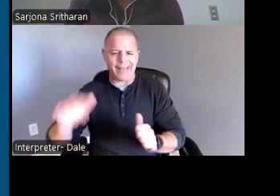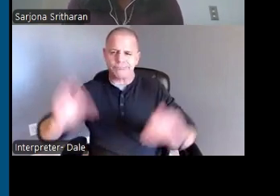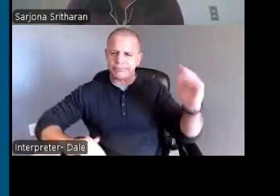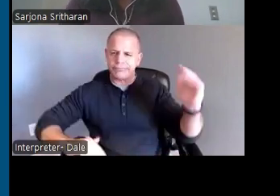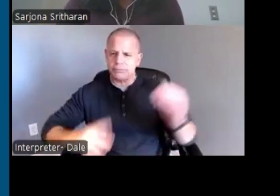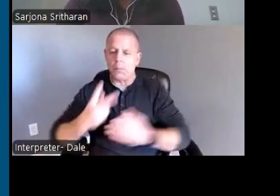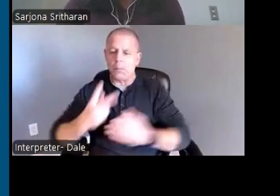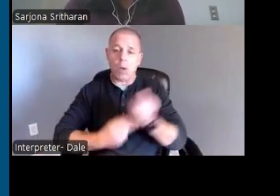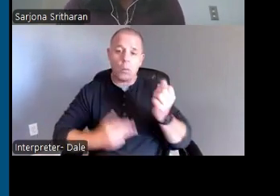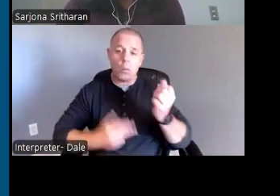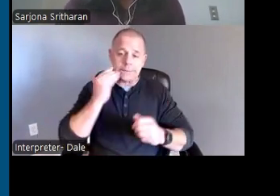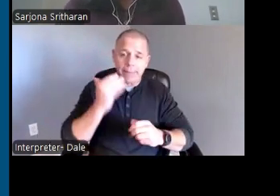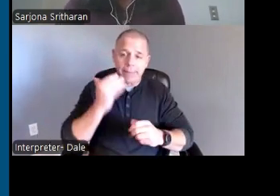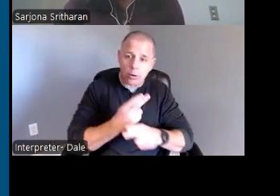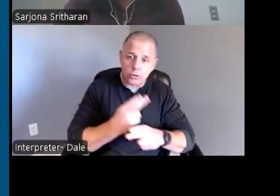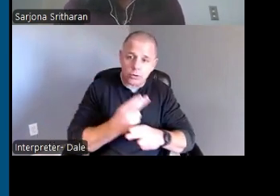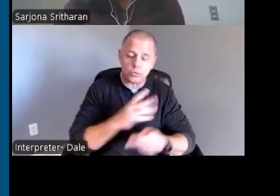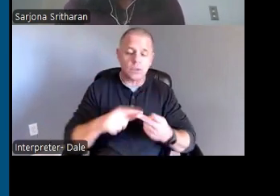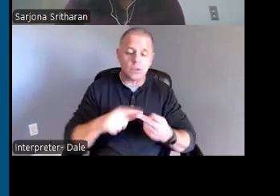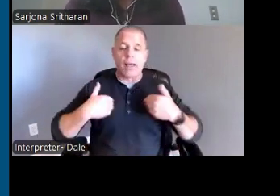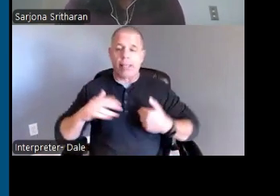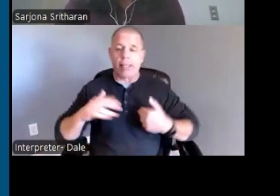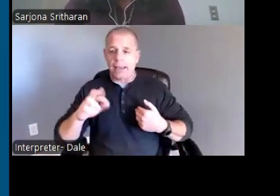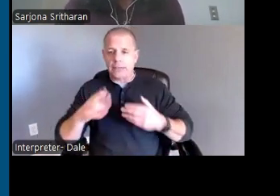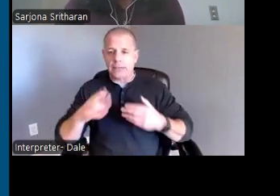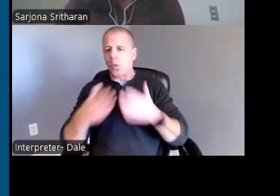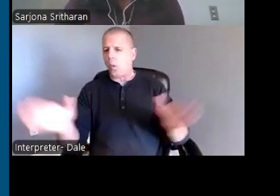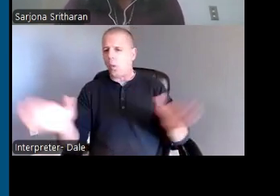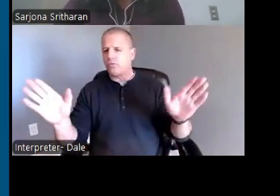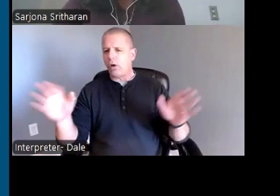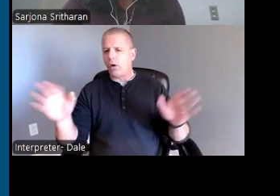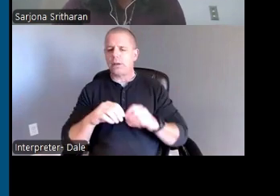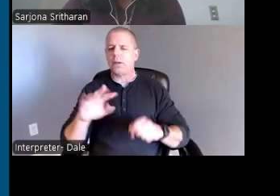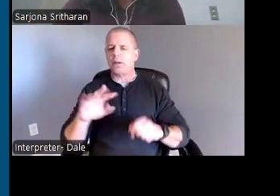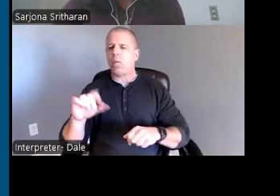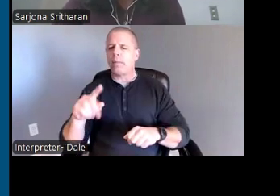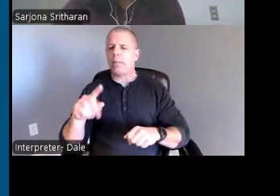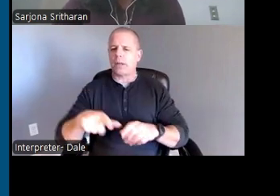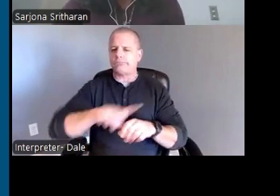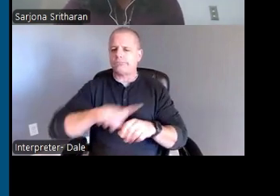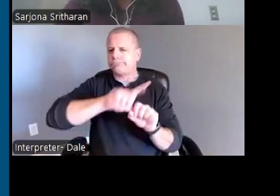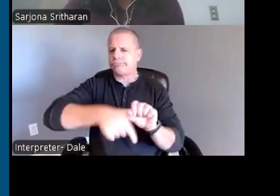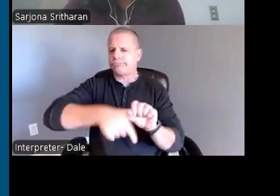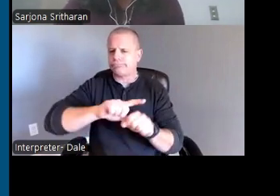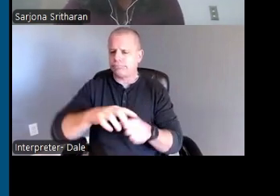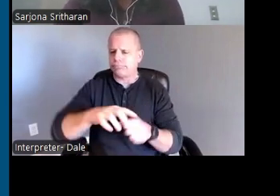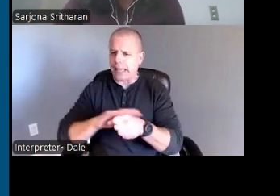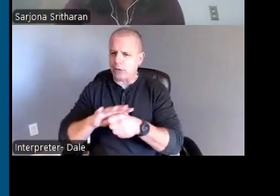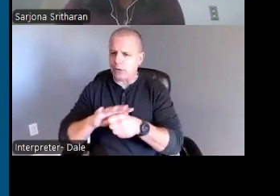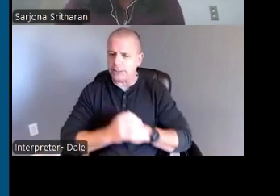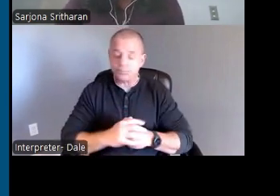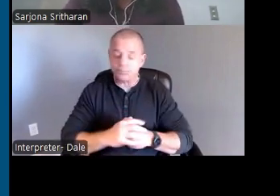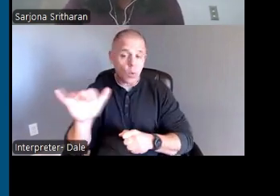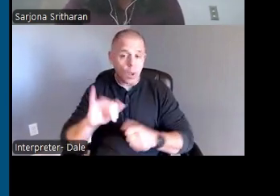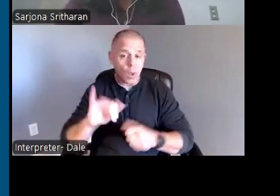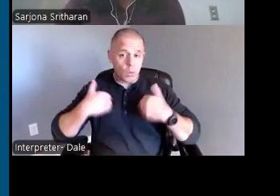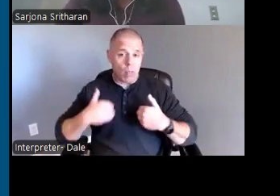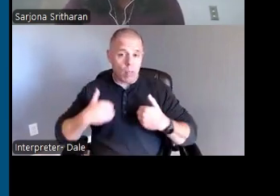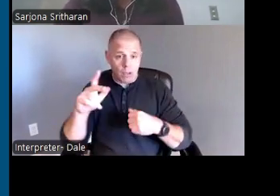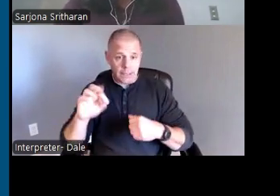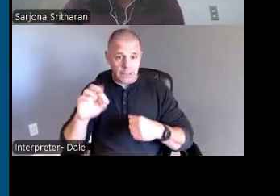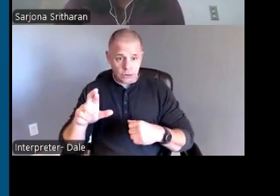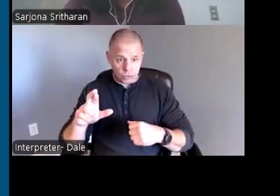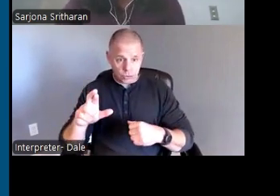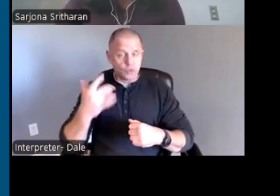tobacco use and lung cancer incidence overall in the Wilmot catchment area. Also, lung cancer remains